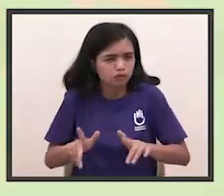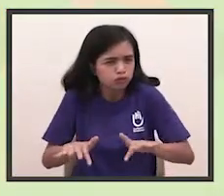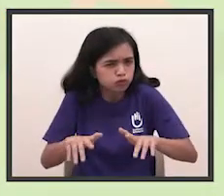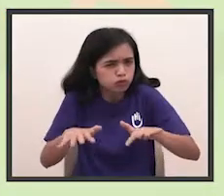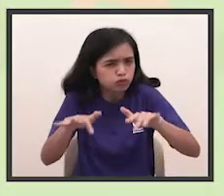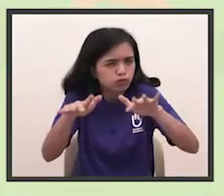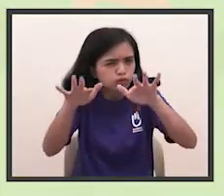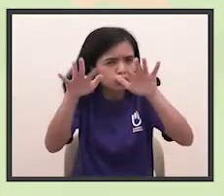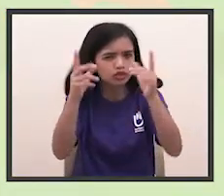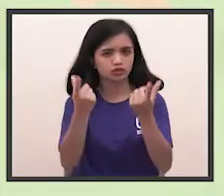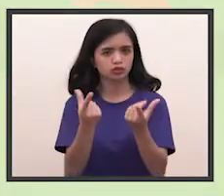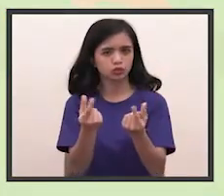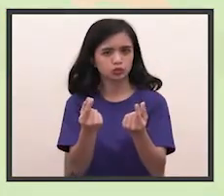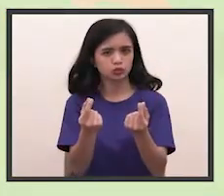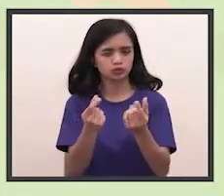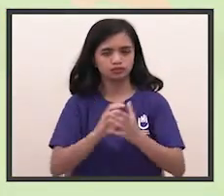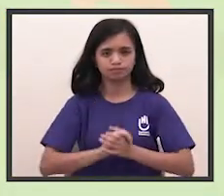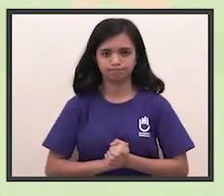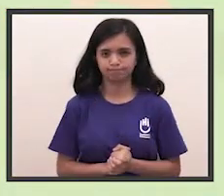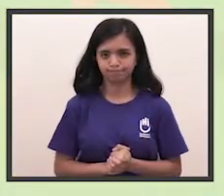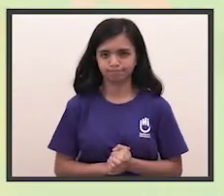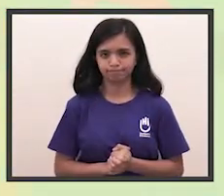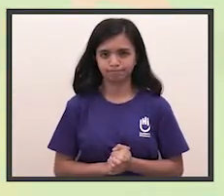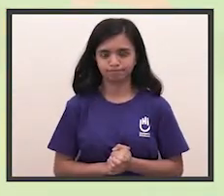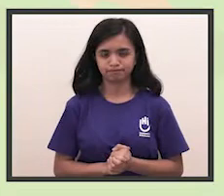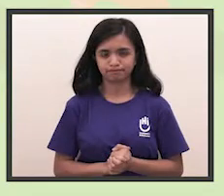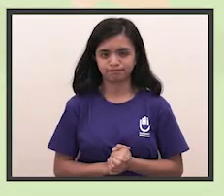What to do during the flood?